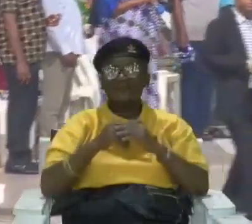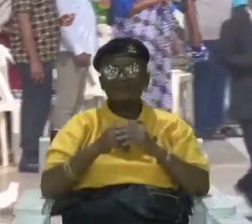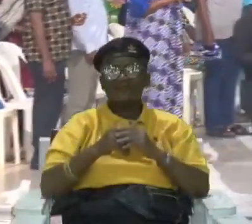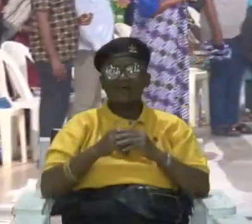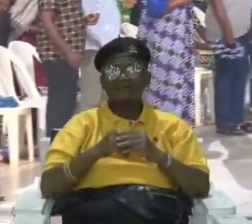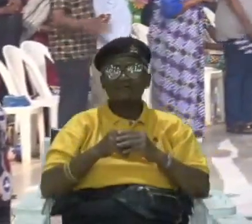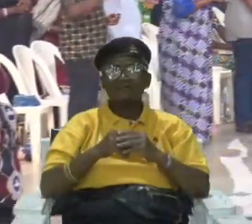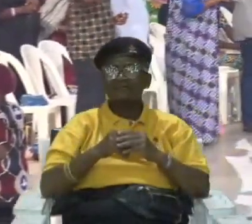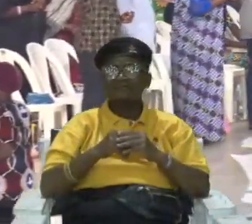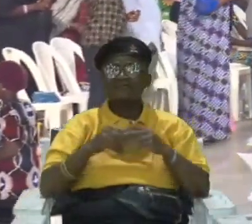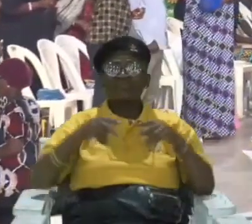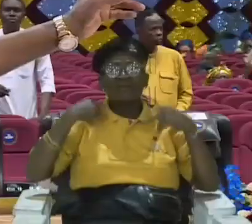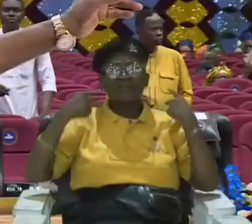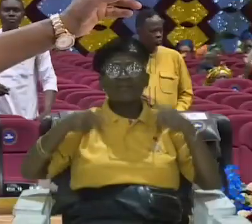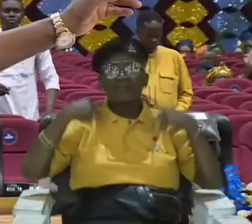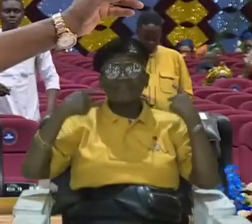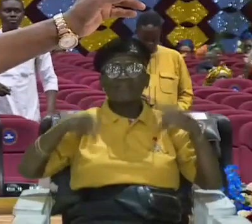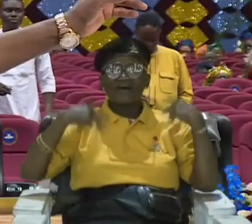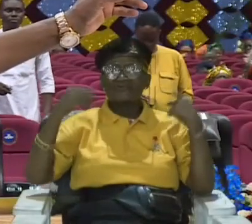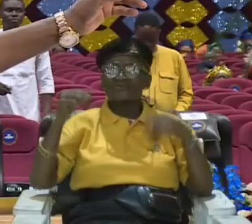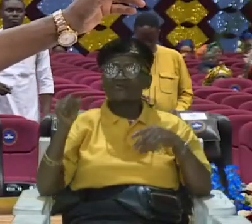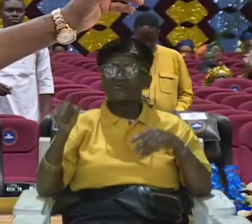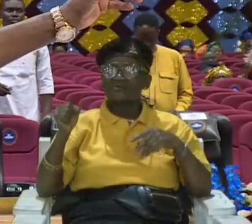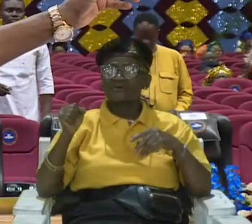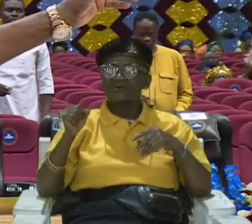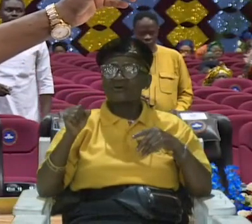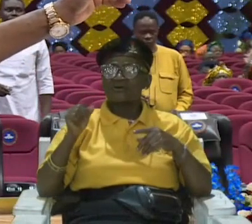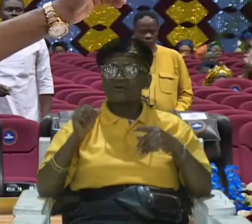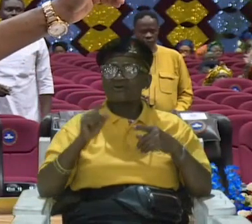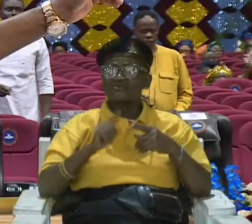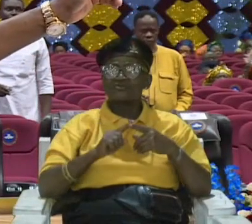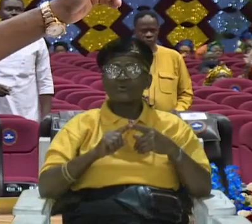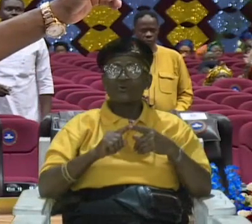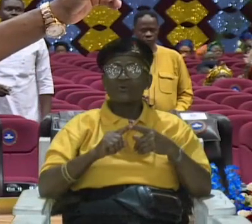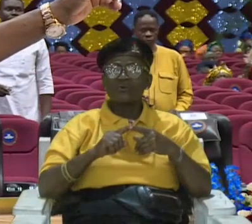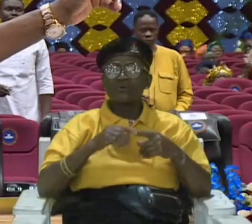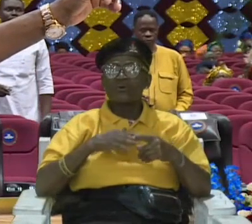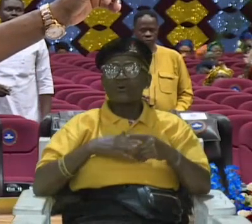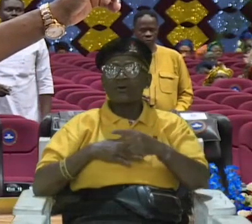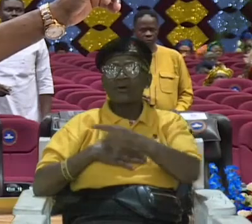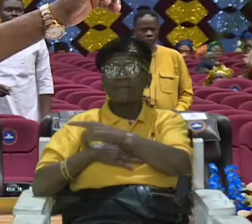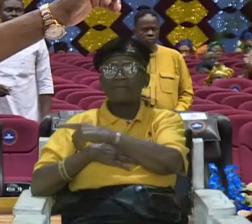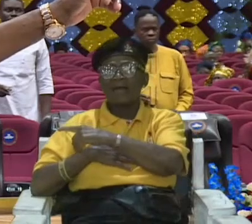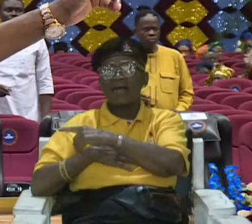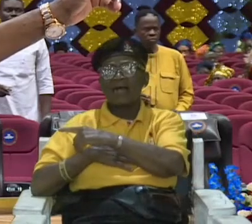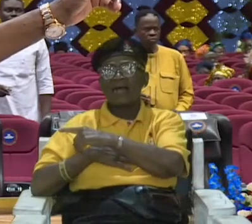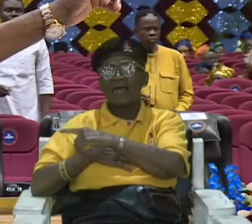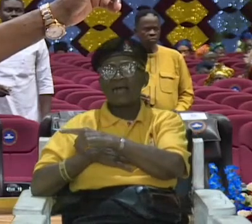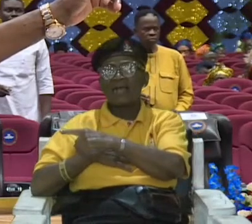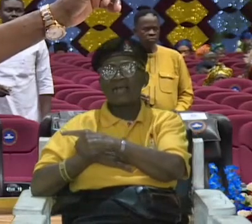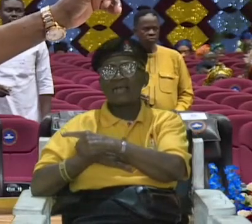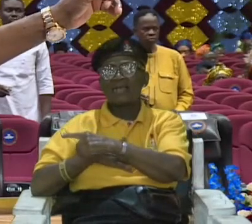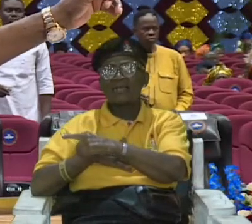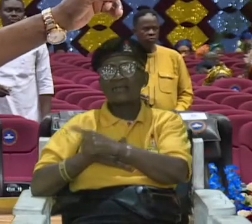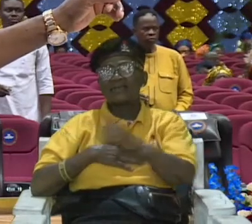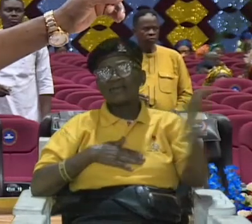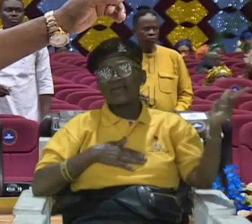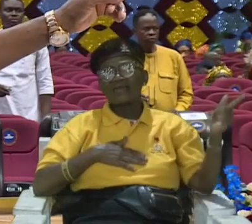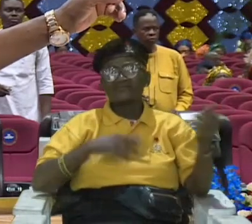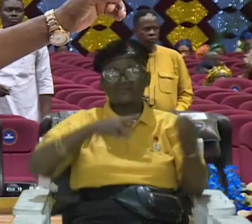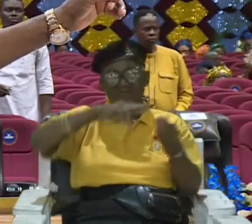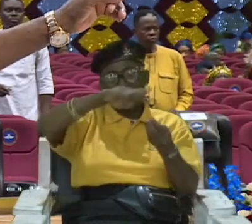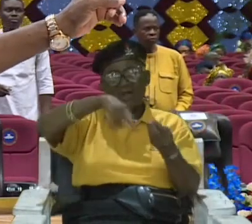Okay, pastors, to my extreme left, around the altar,